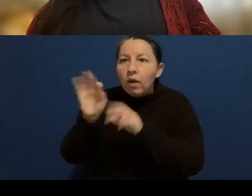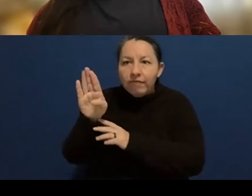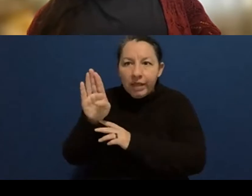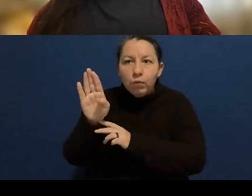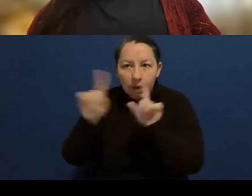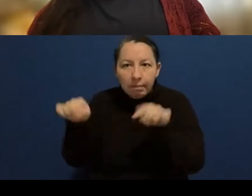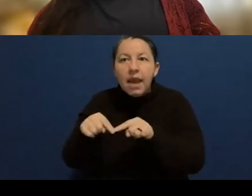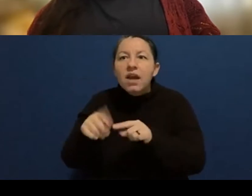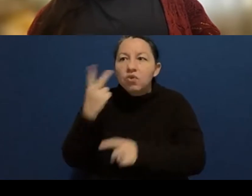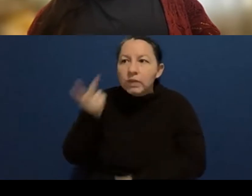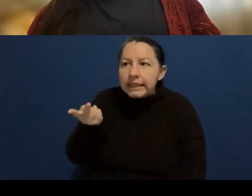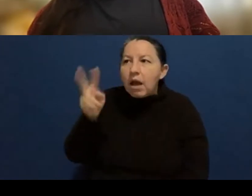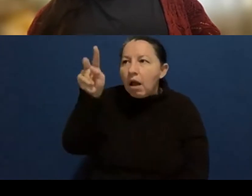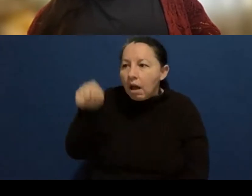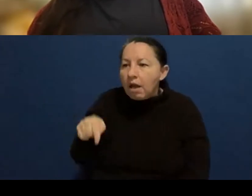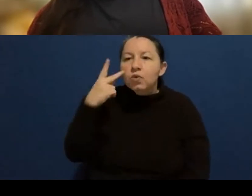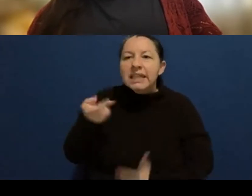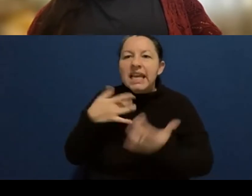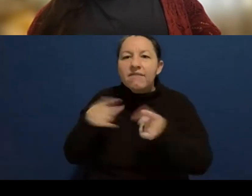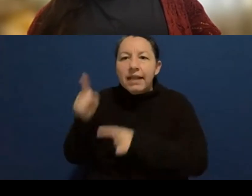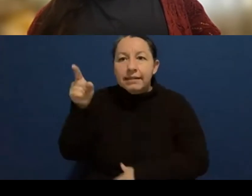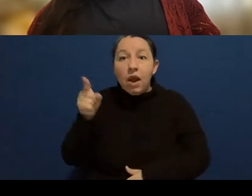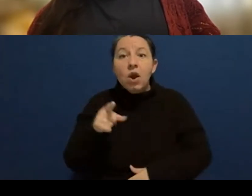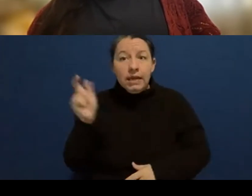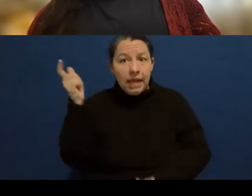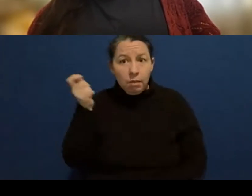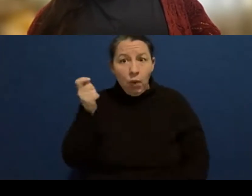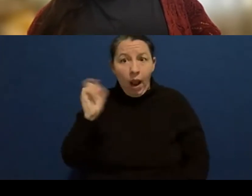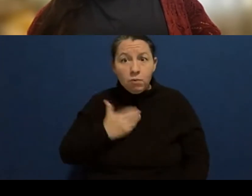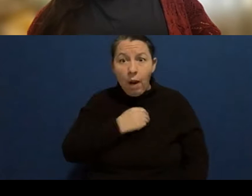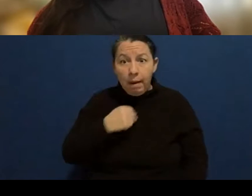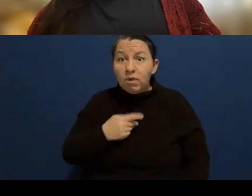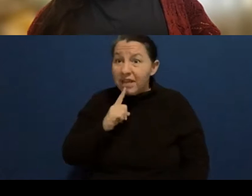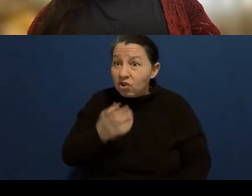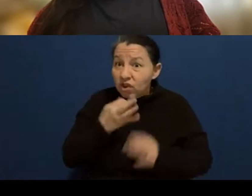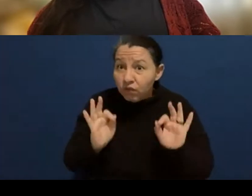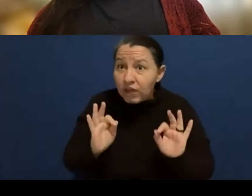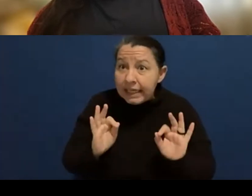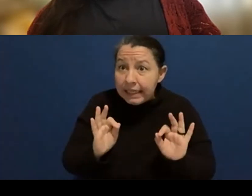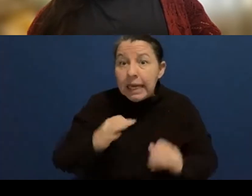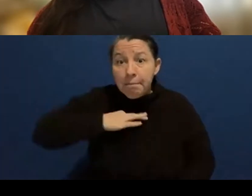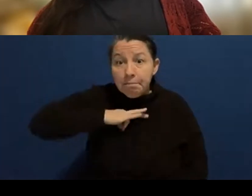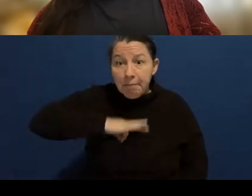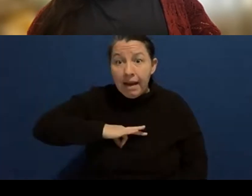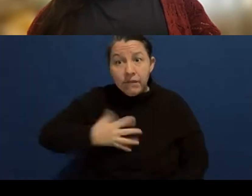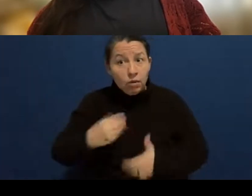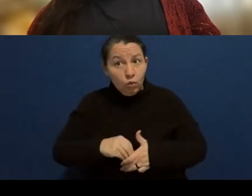our membership. It's free and there are benefits to that, including lots